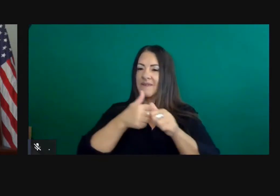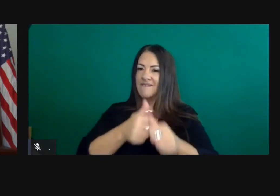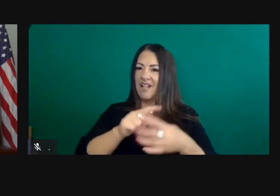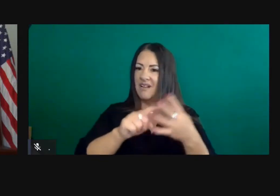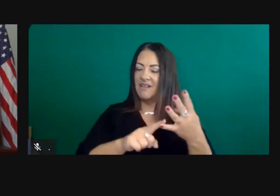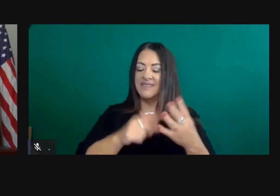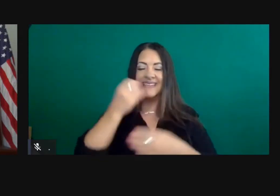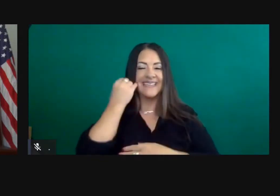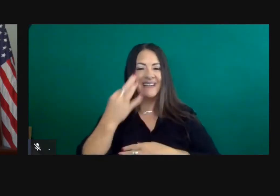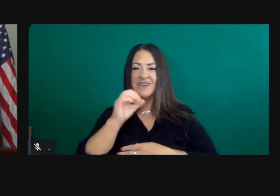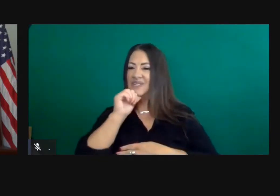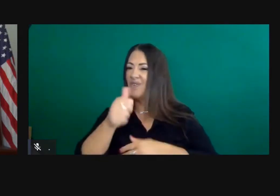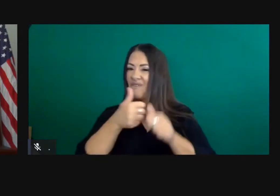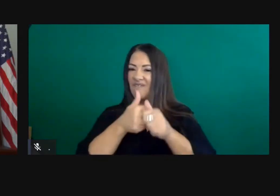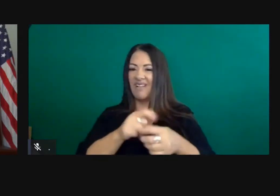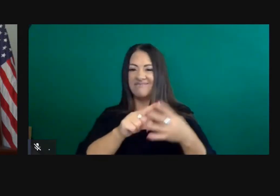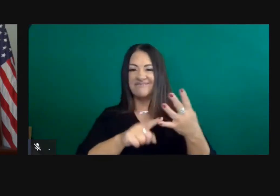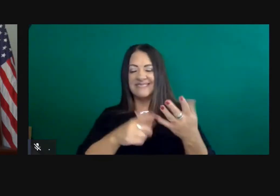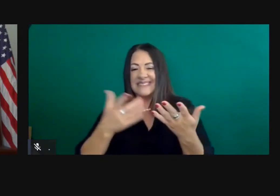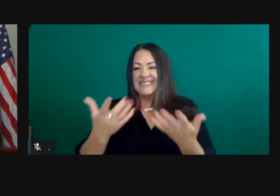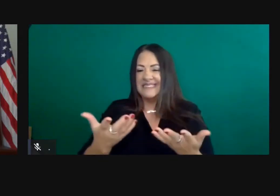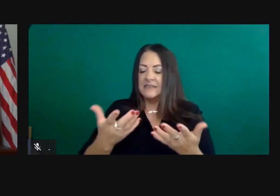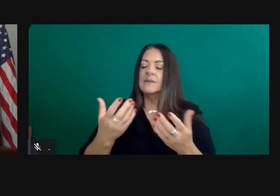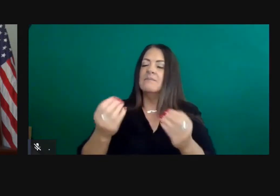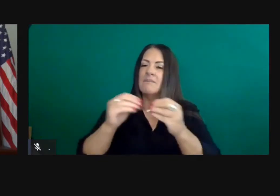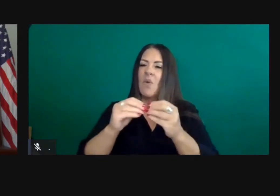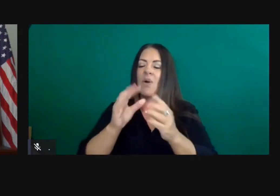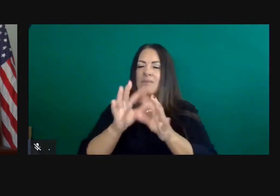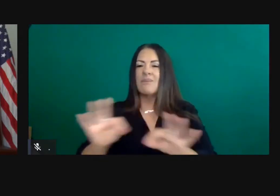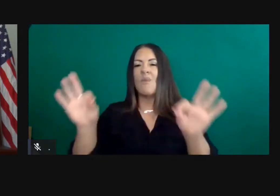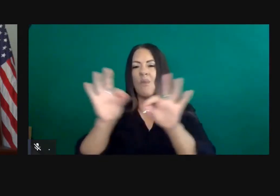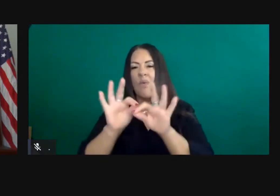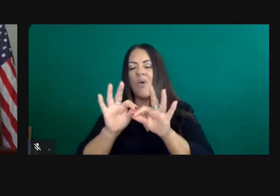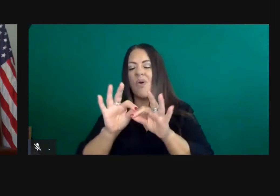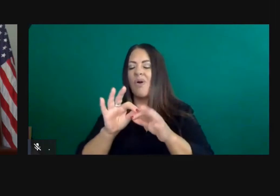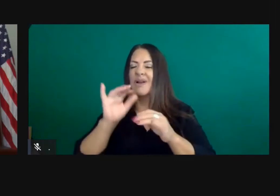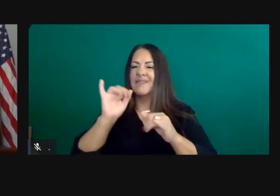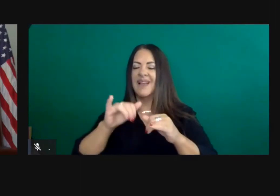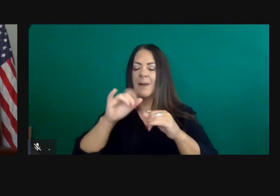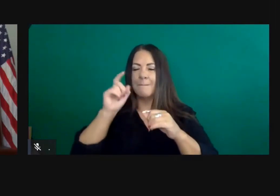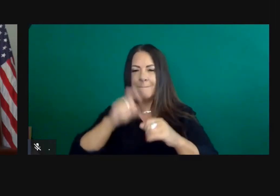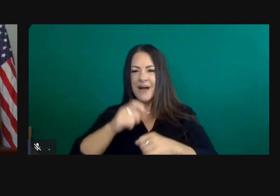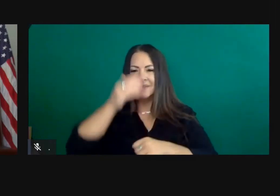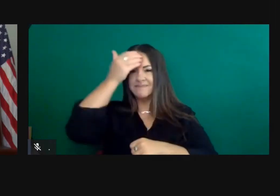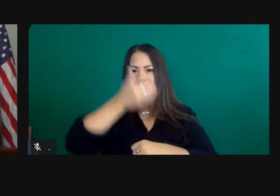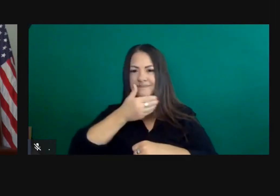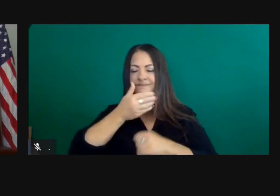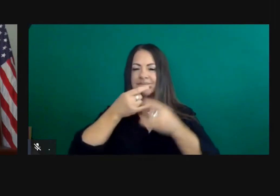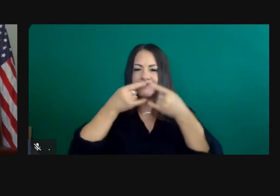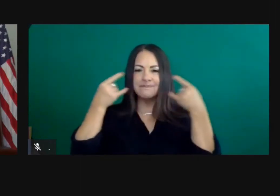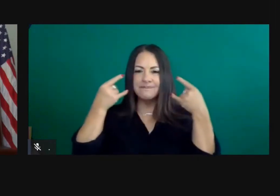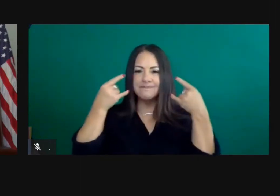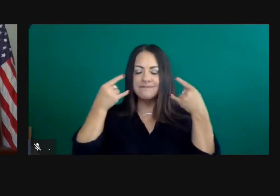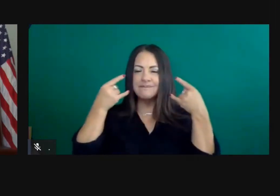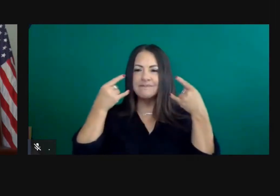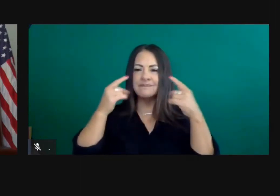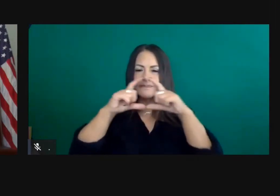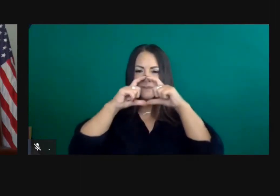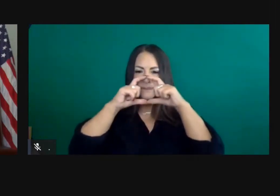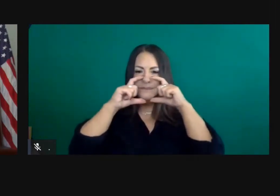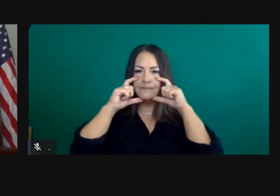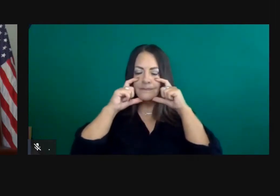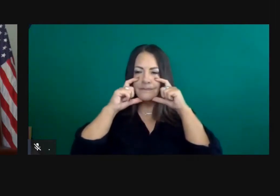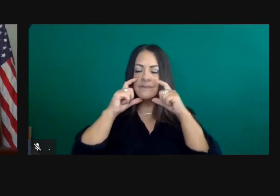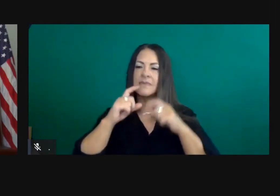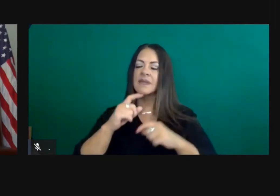not, that it's even more important to make sure that our face is covered, both our mouth and our nose, so